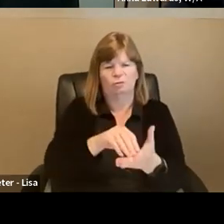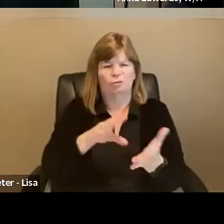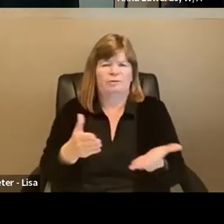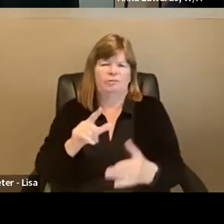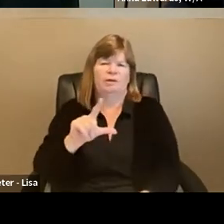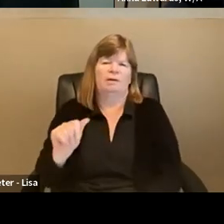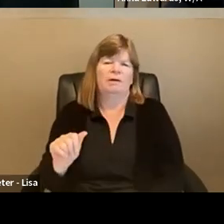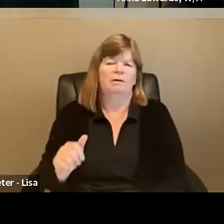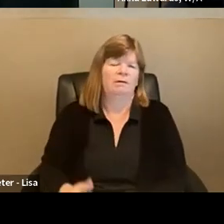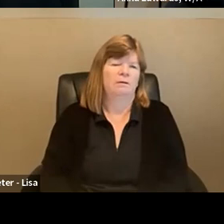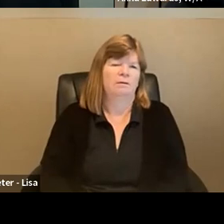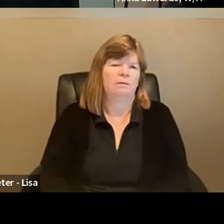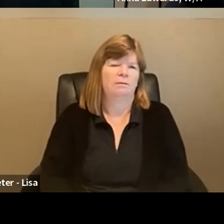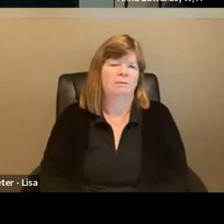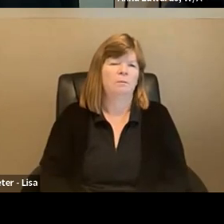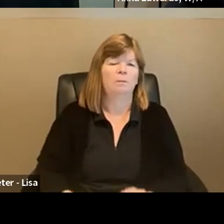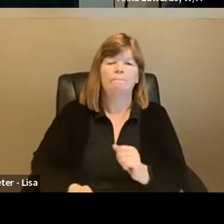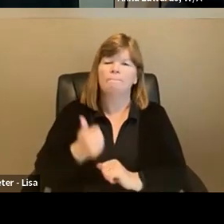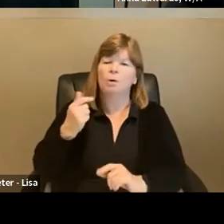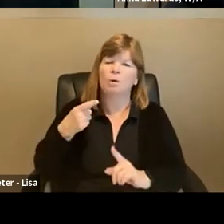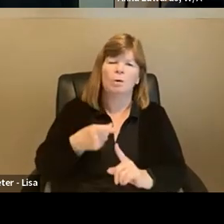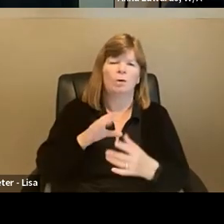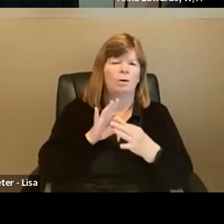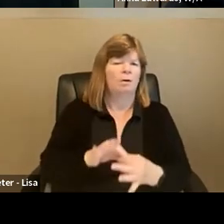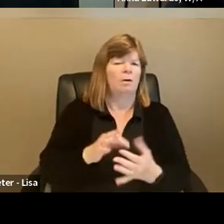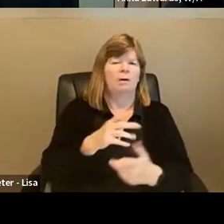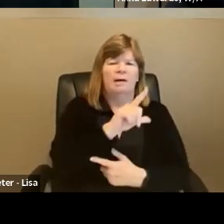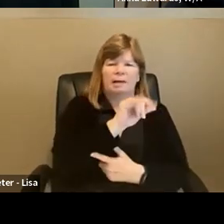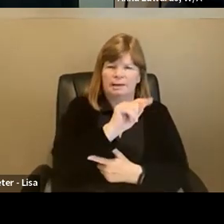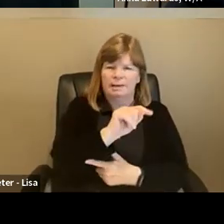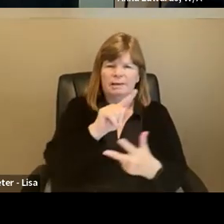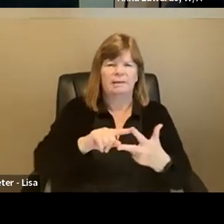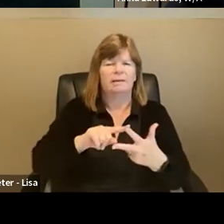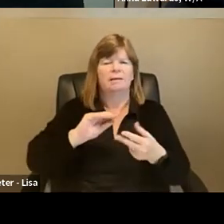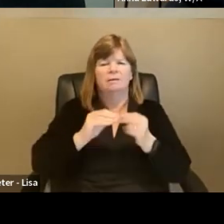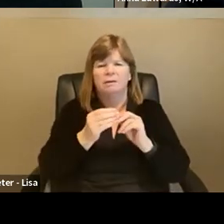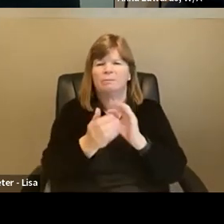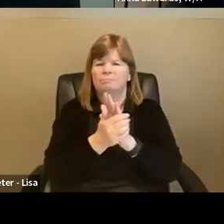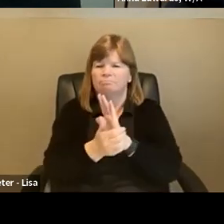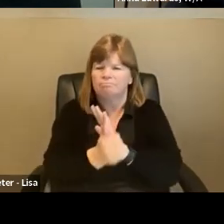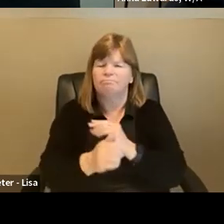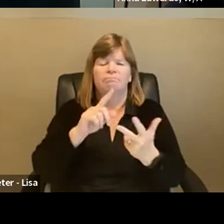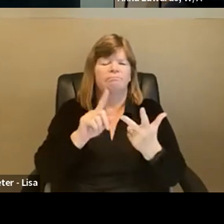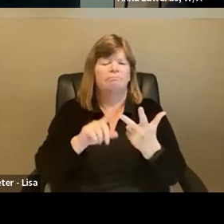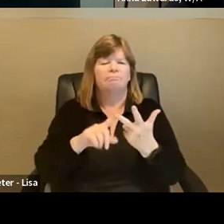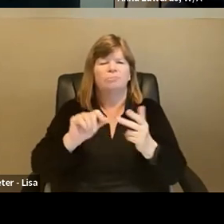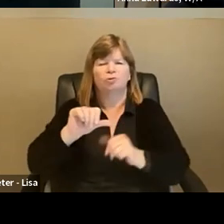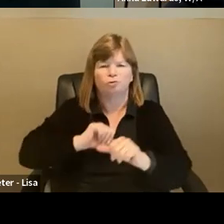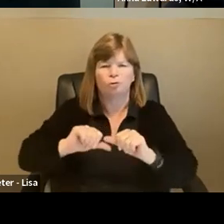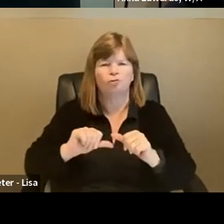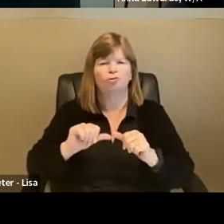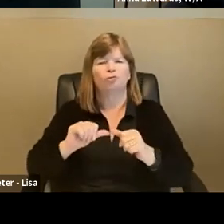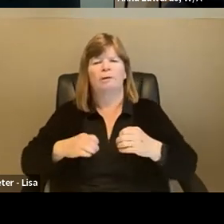Angeles, especially around literacy, numeracy, and social emotional well-being.